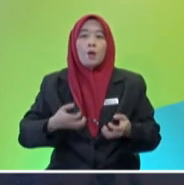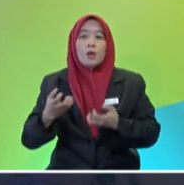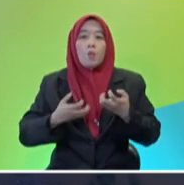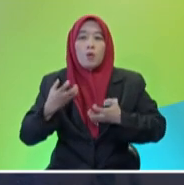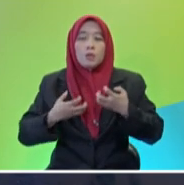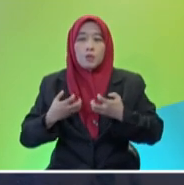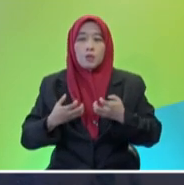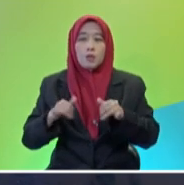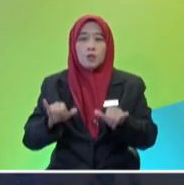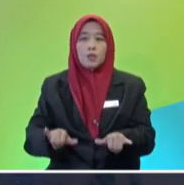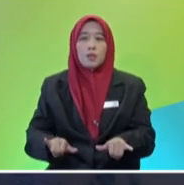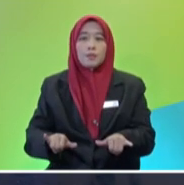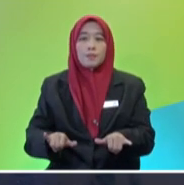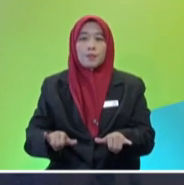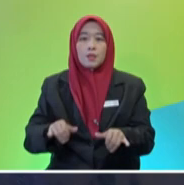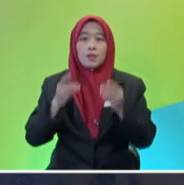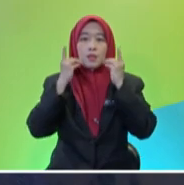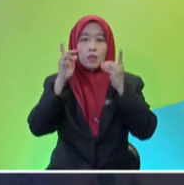on DidikTV after this break.